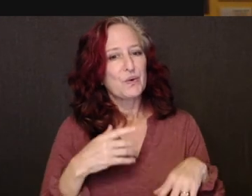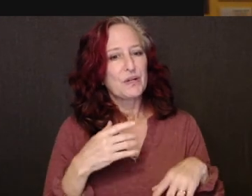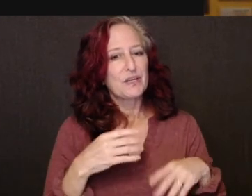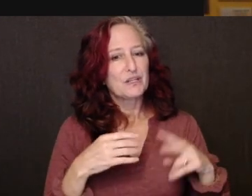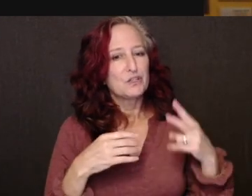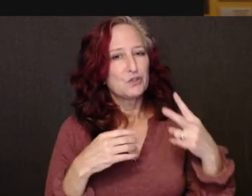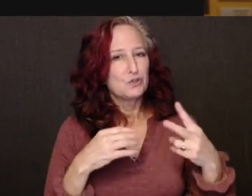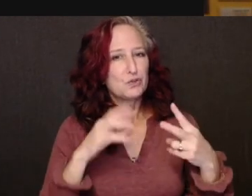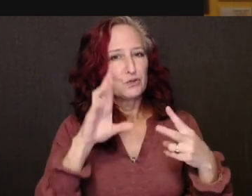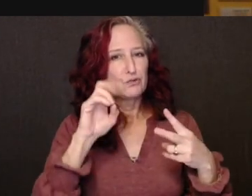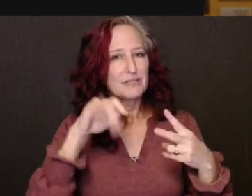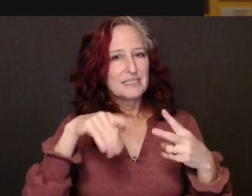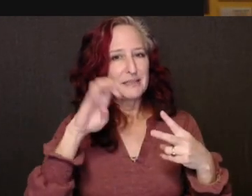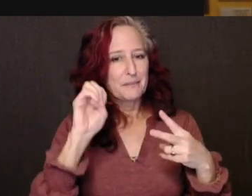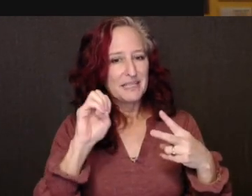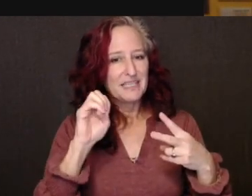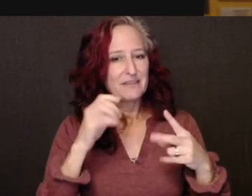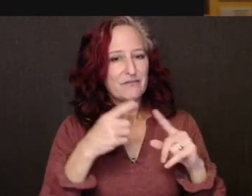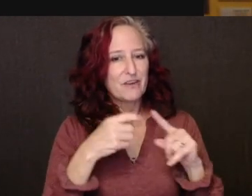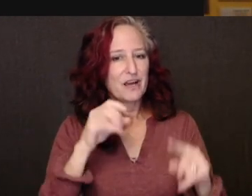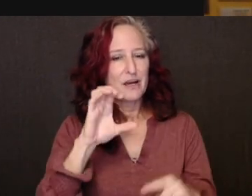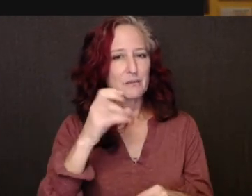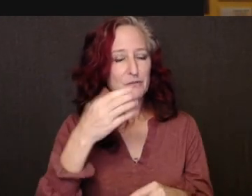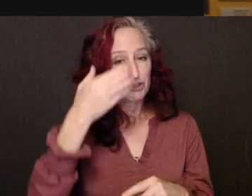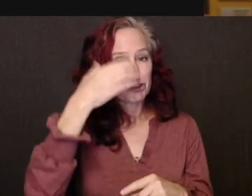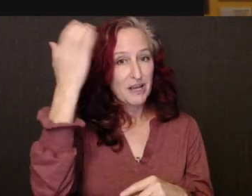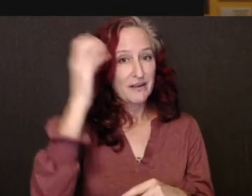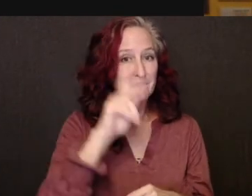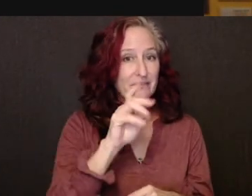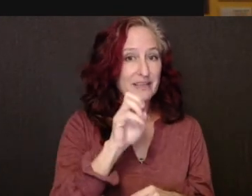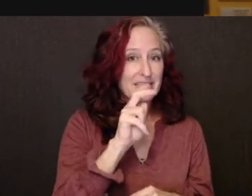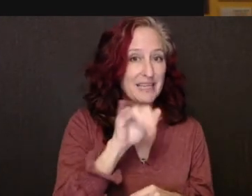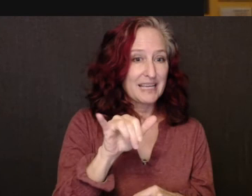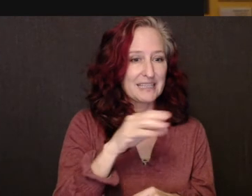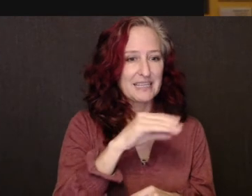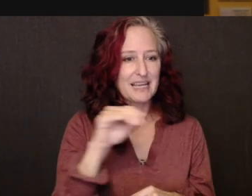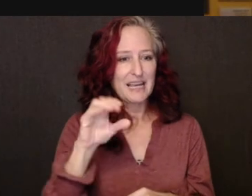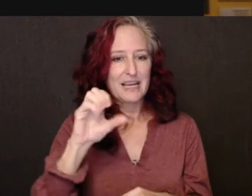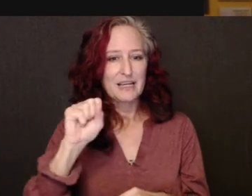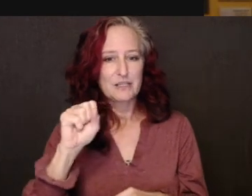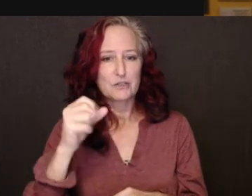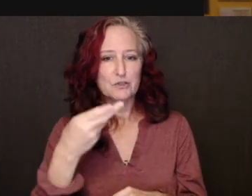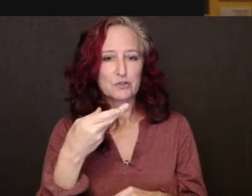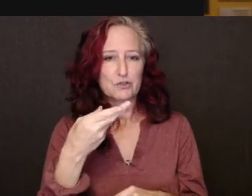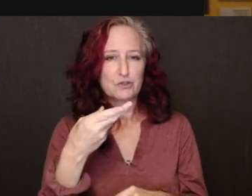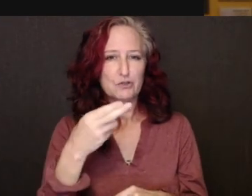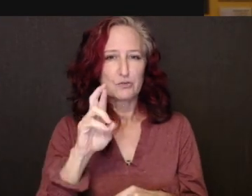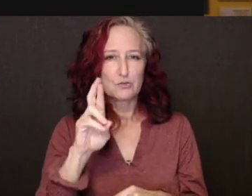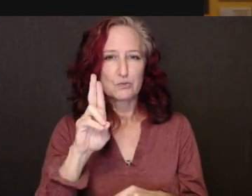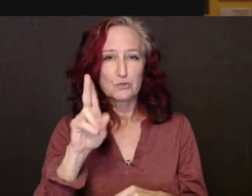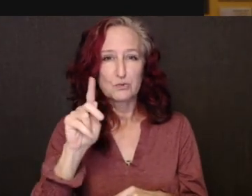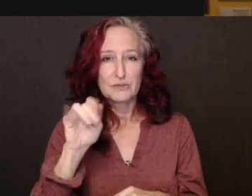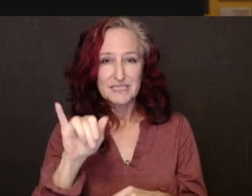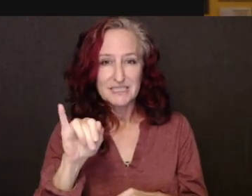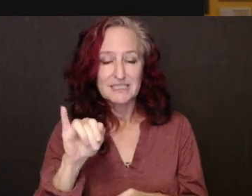And Carolyn, how about you? Well, I think what I especially enjoyed about